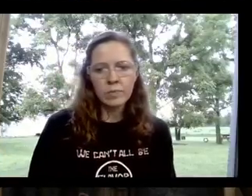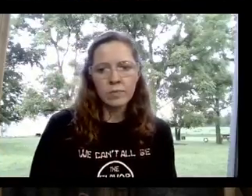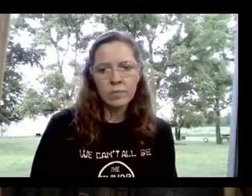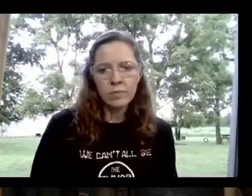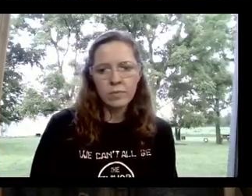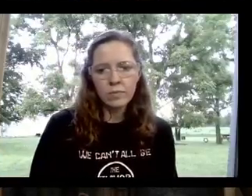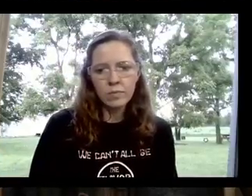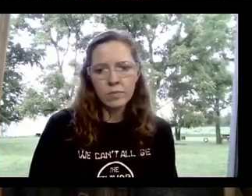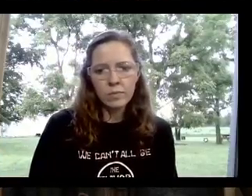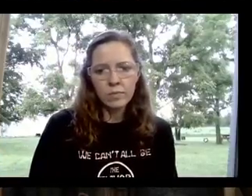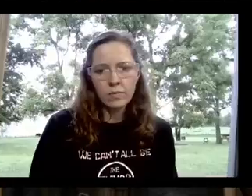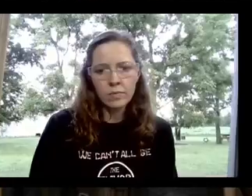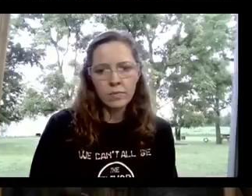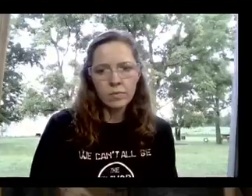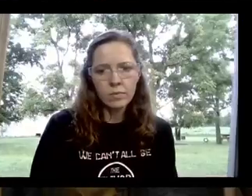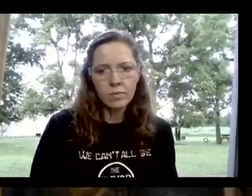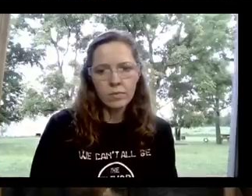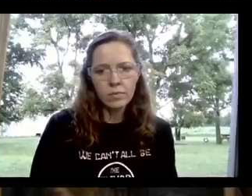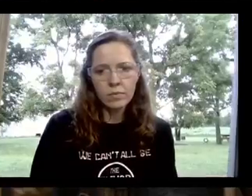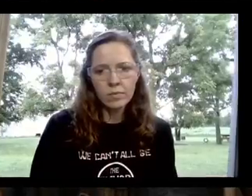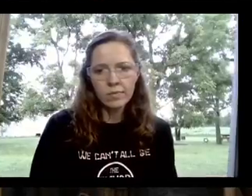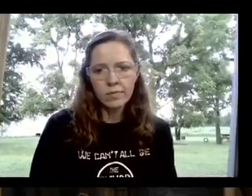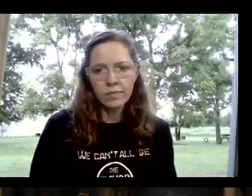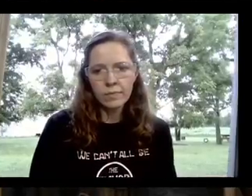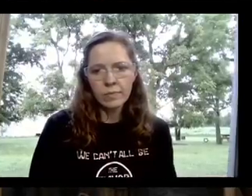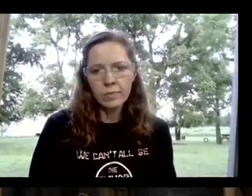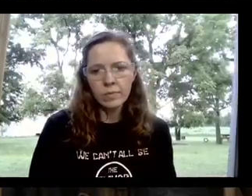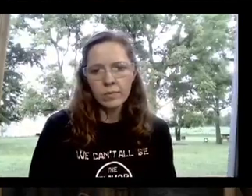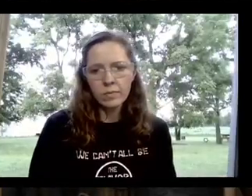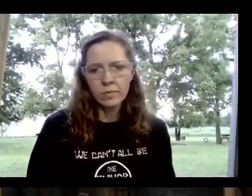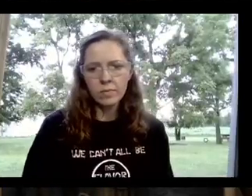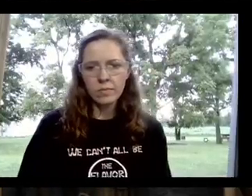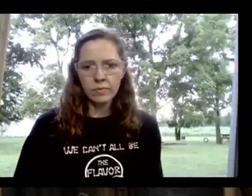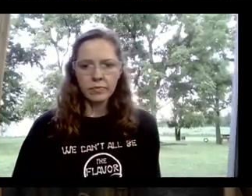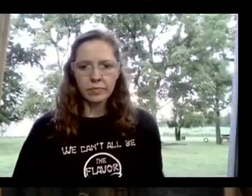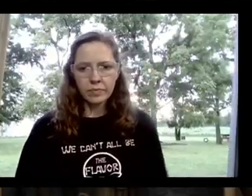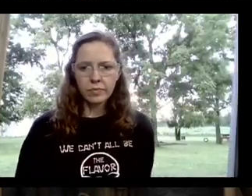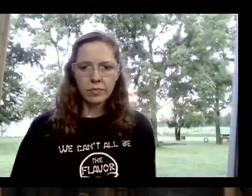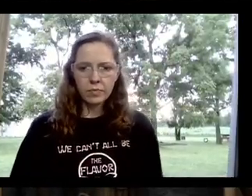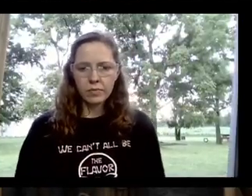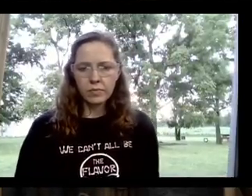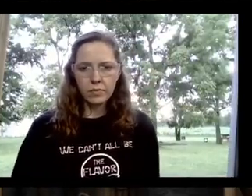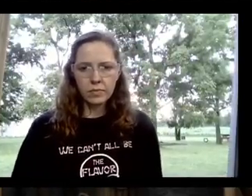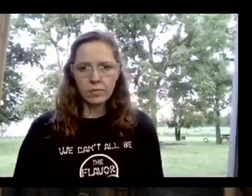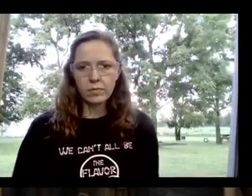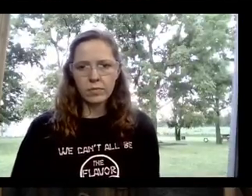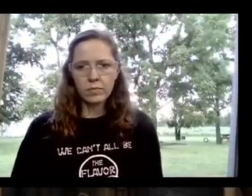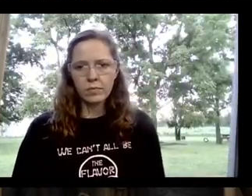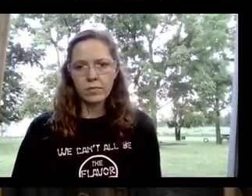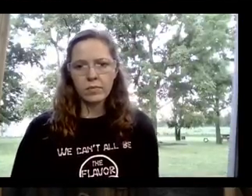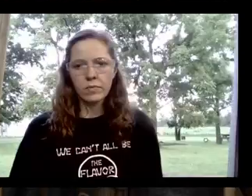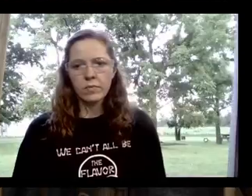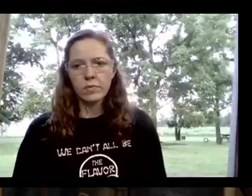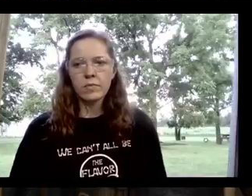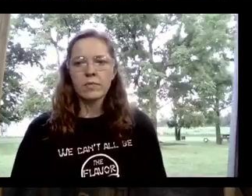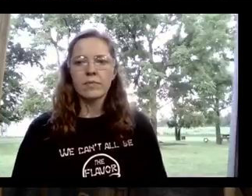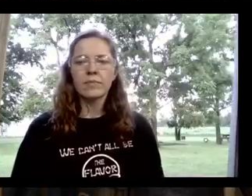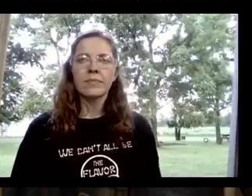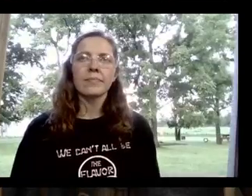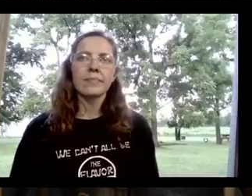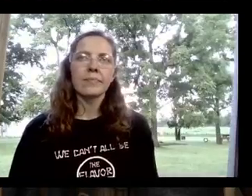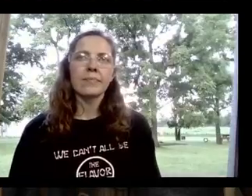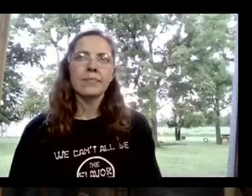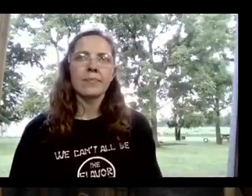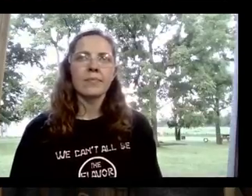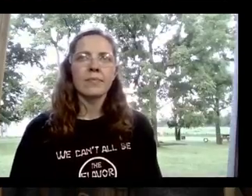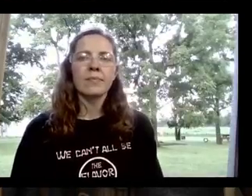regular railroad spike. Now, some of them you'll find that H is not an H and it's a W. So double check